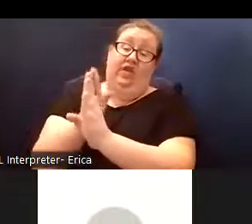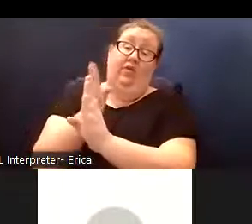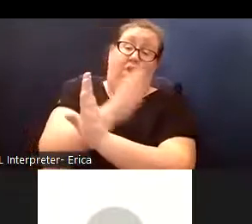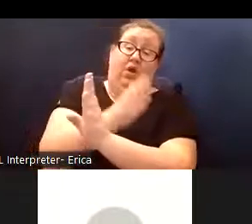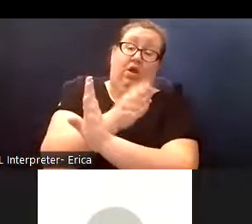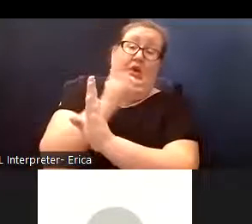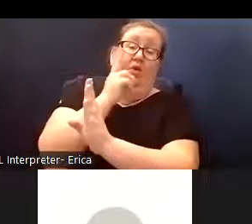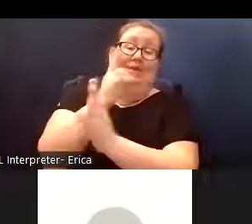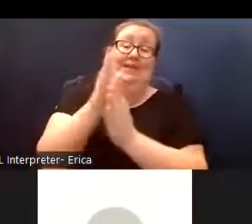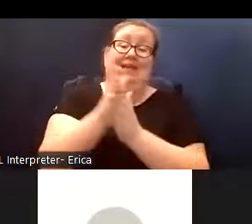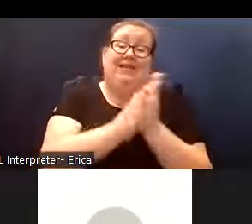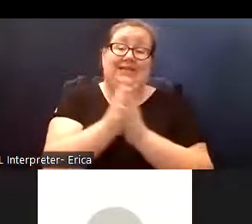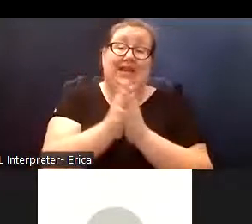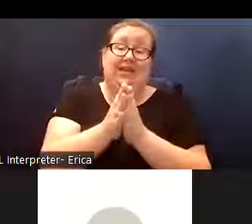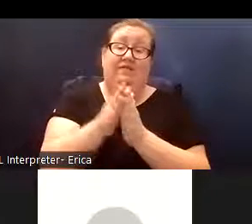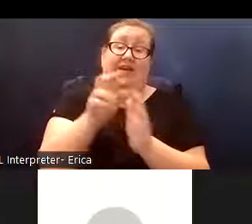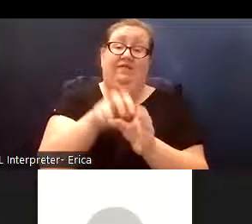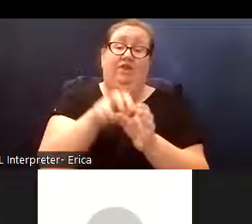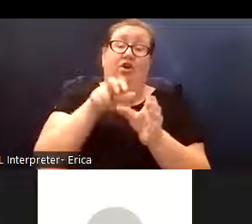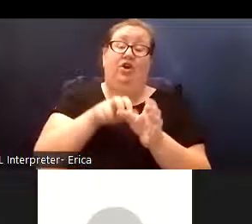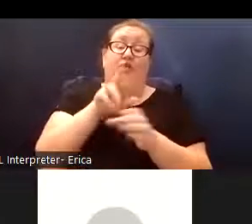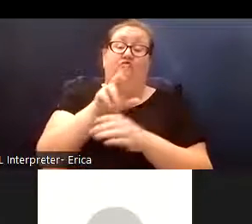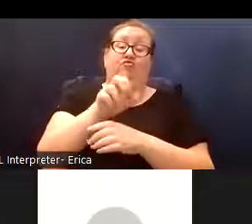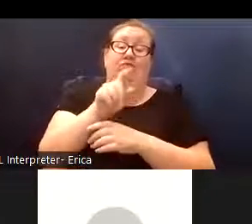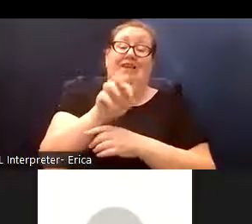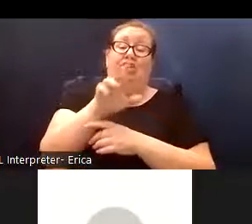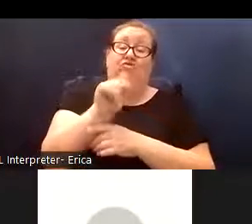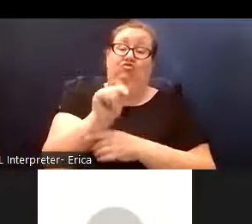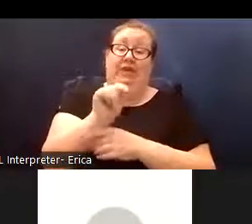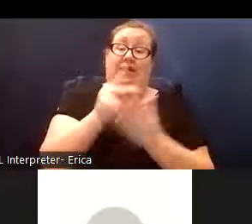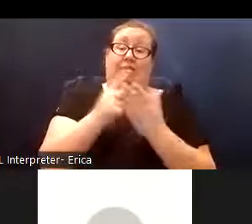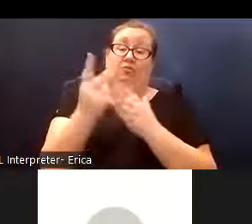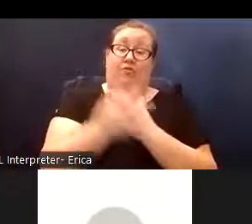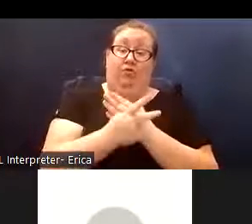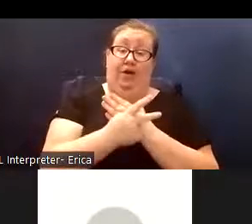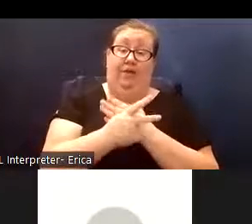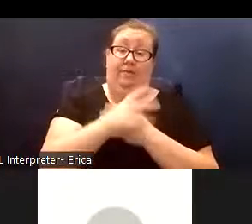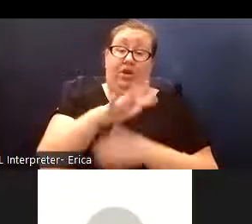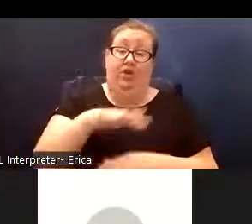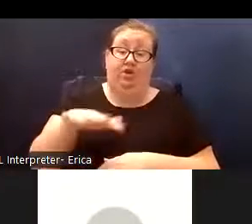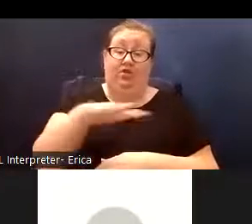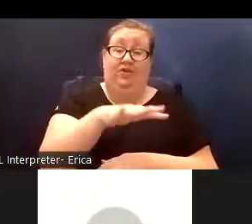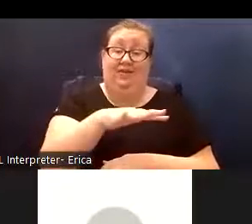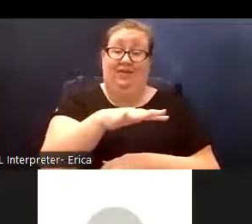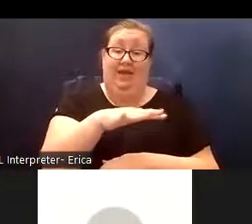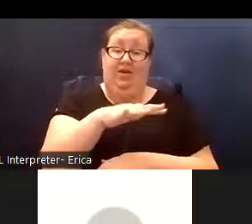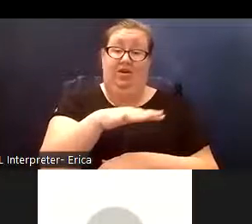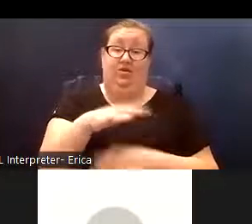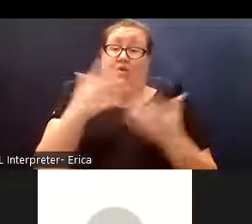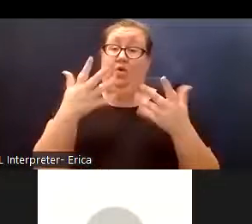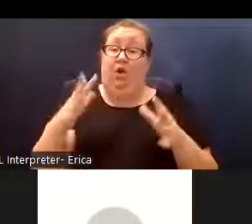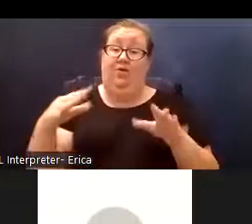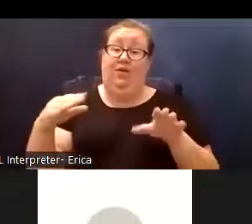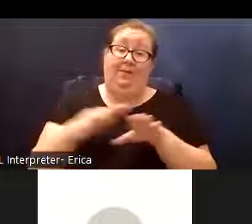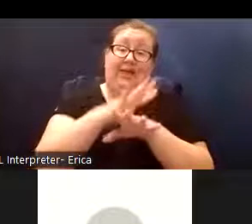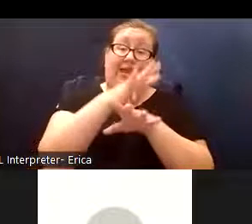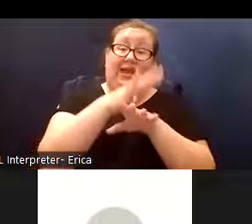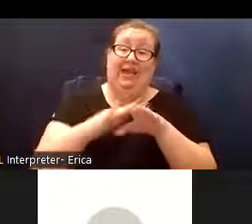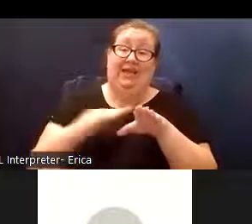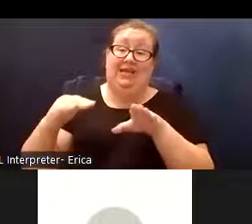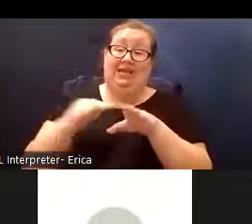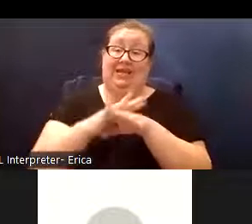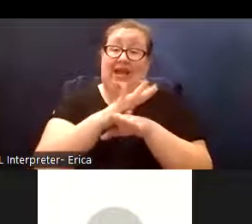incentivized retreat program where these areas that will already be inundated daily by the